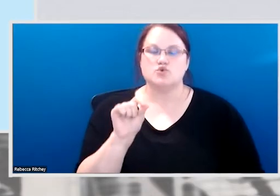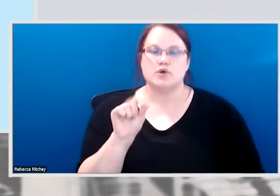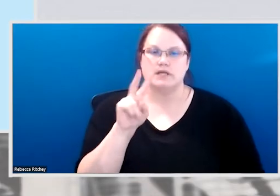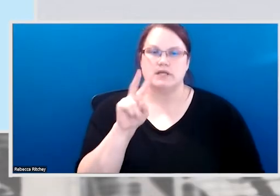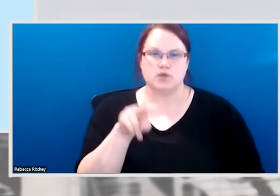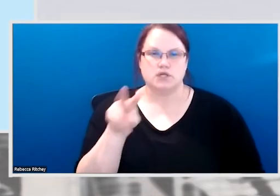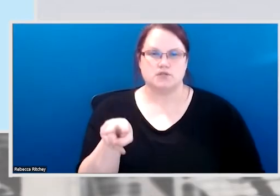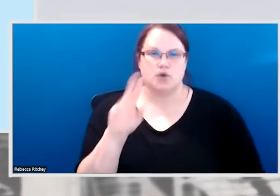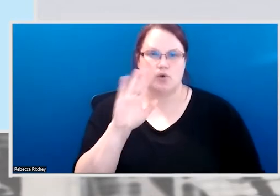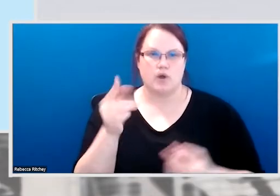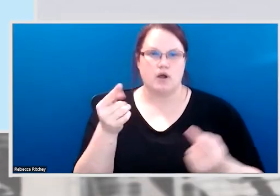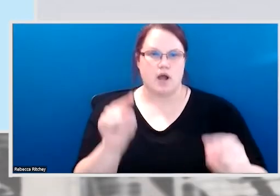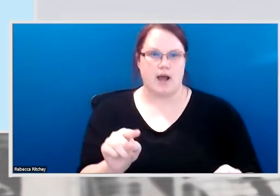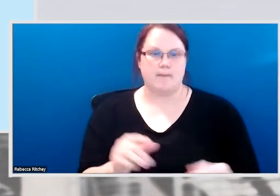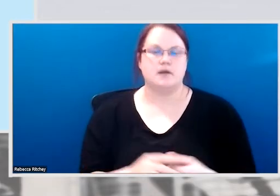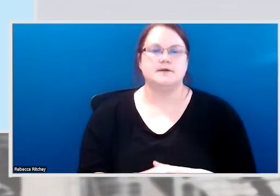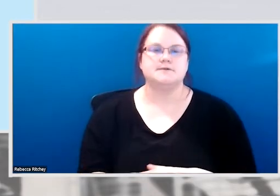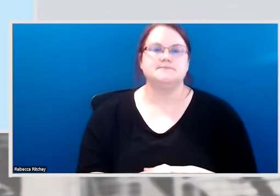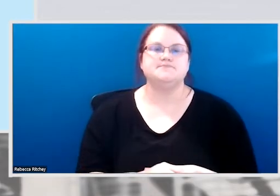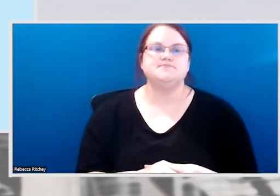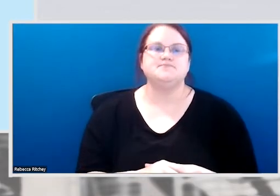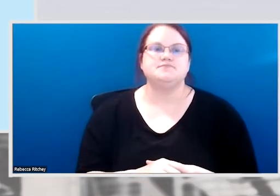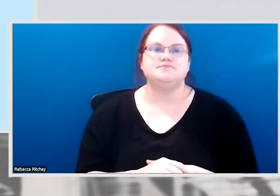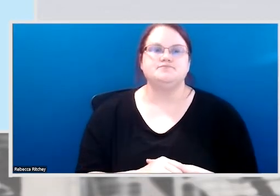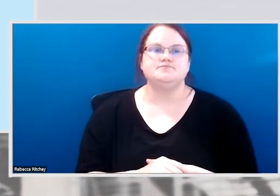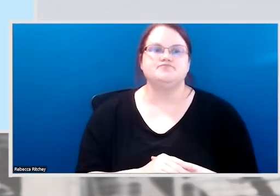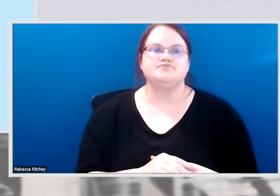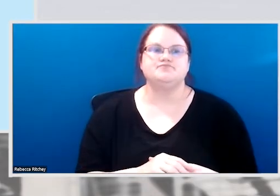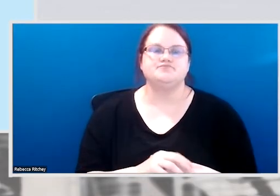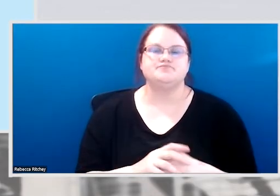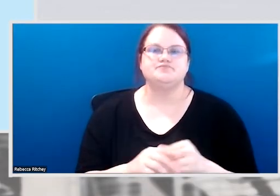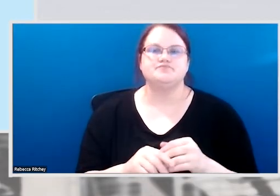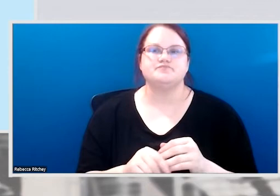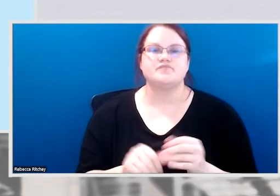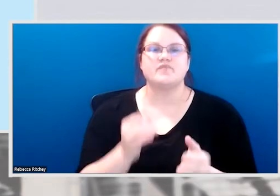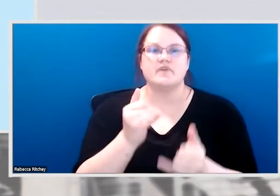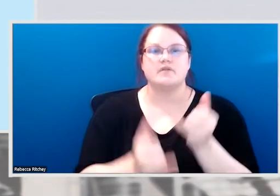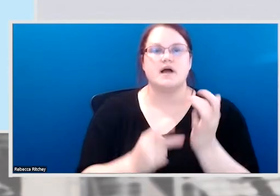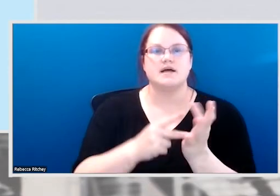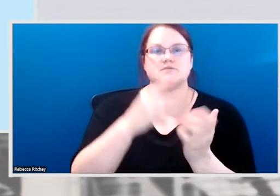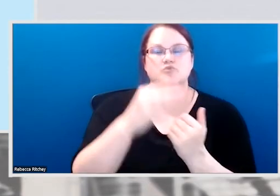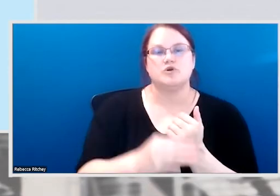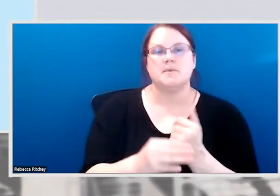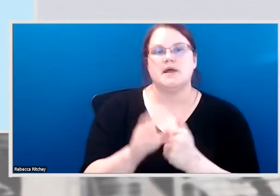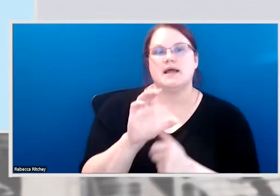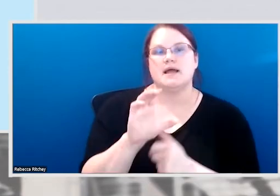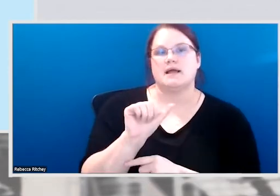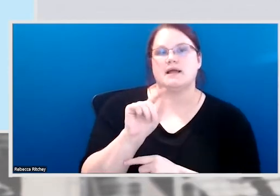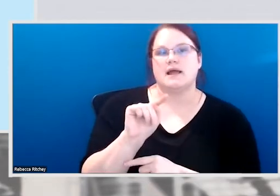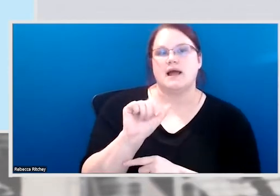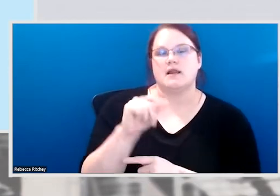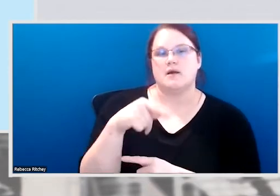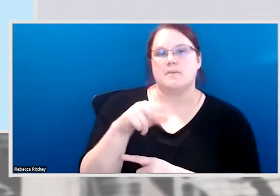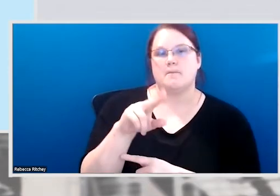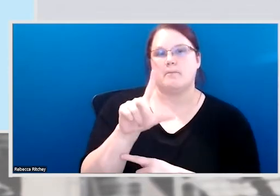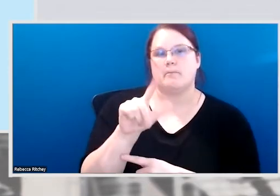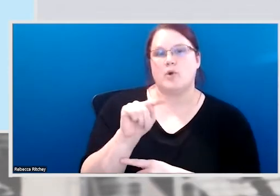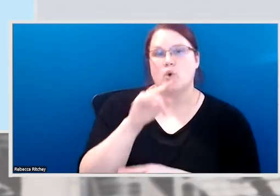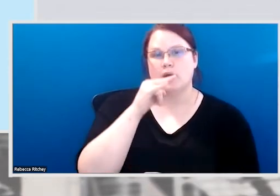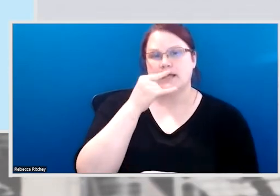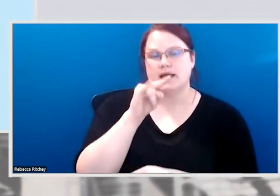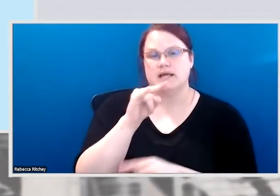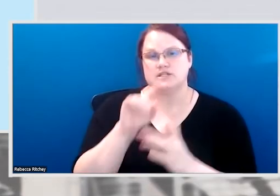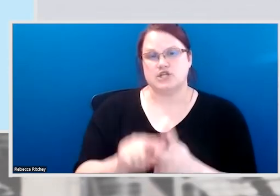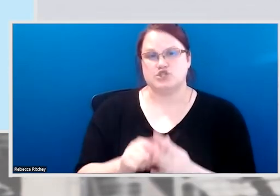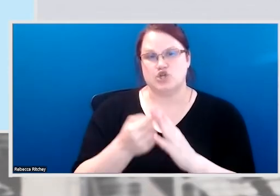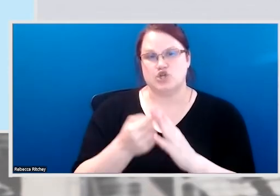2022. And the last of their programs is Catapult Kids, which was launched about a year ago. And